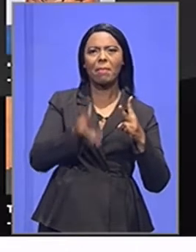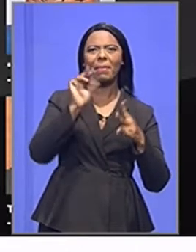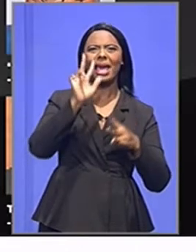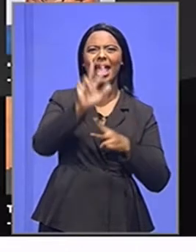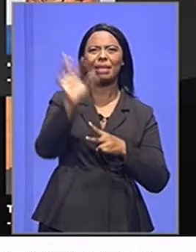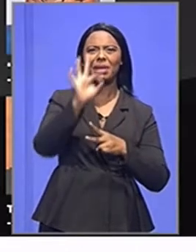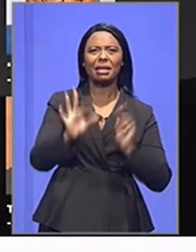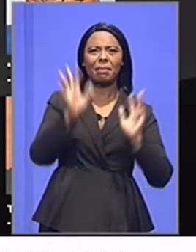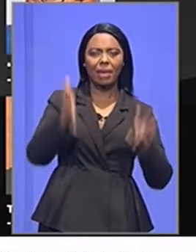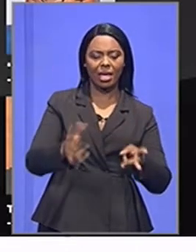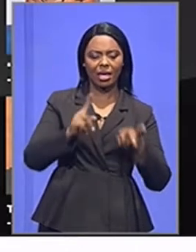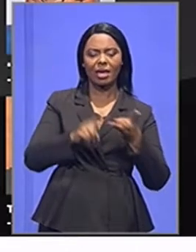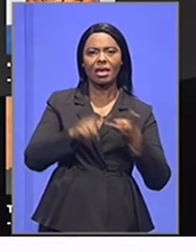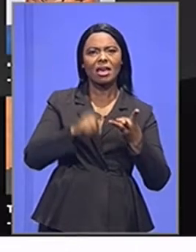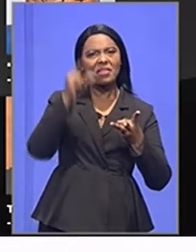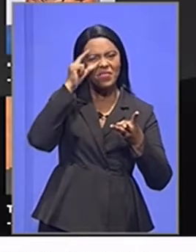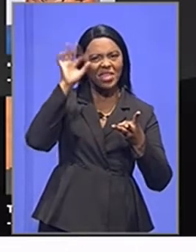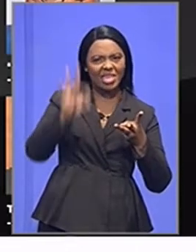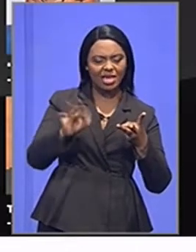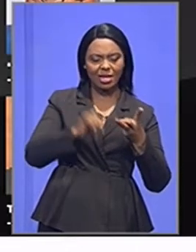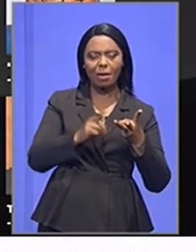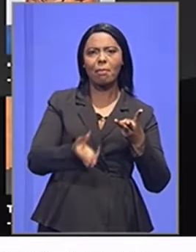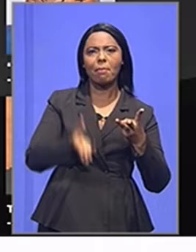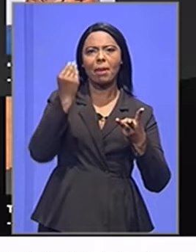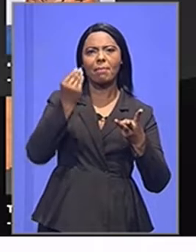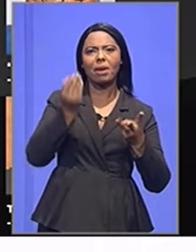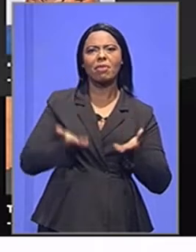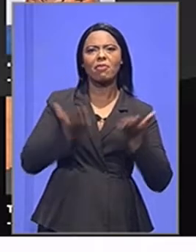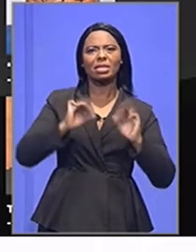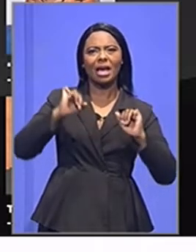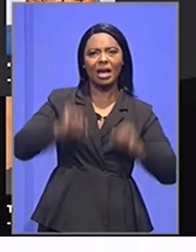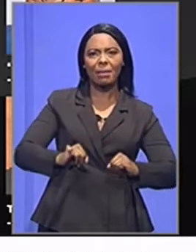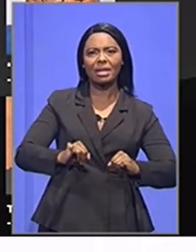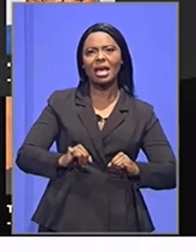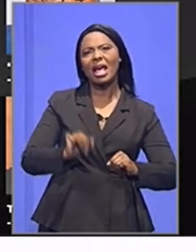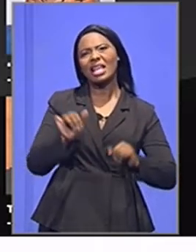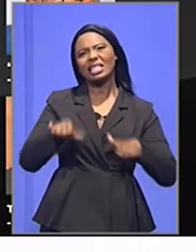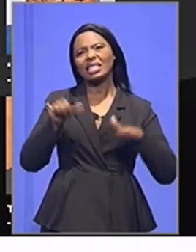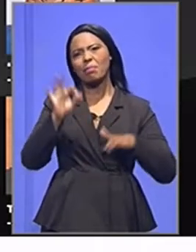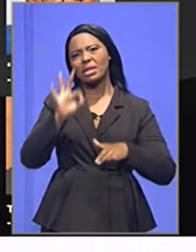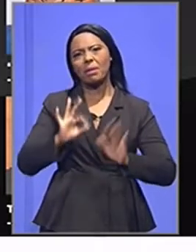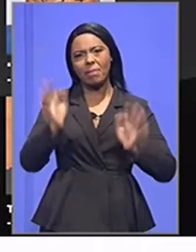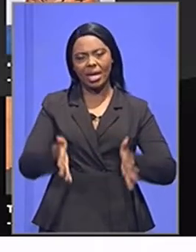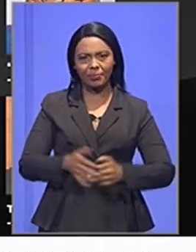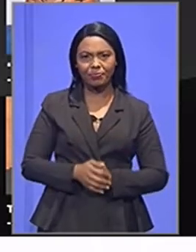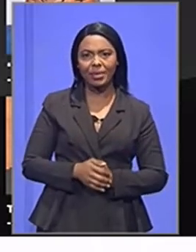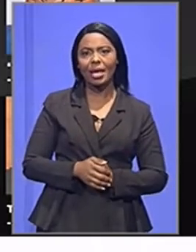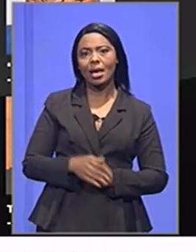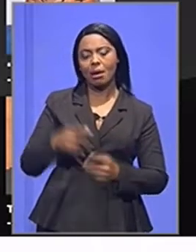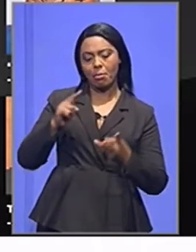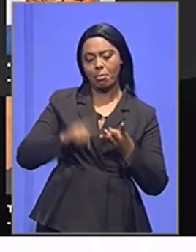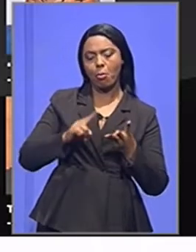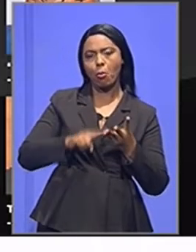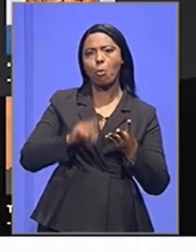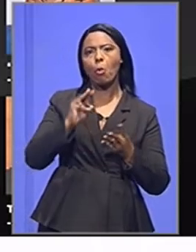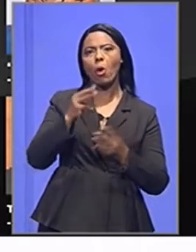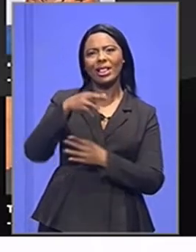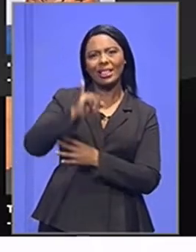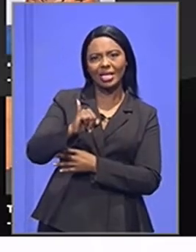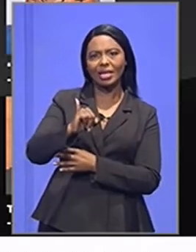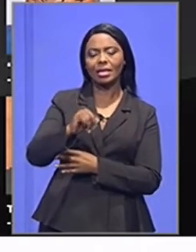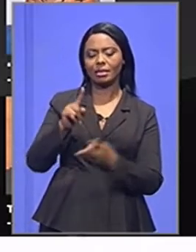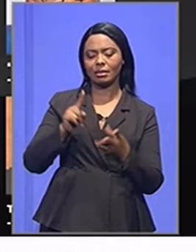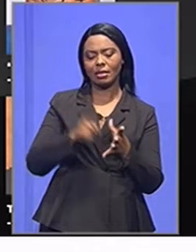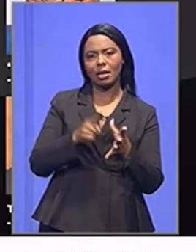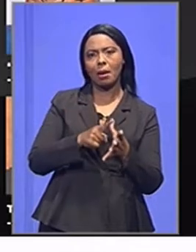Tona ya dipalangwa Fikile Mbalula o bone dipersente tse 60. Tona kwa kantorong ya mo presidente Mondli Gungubele ga mmogo